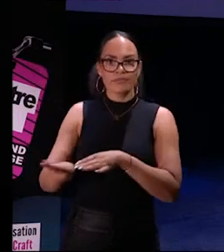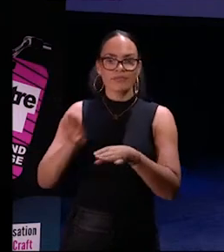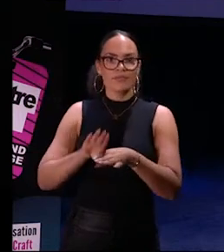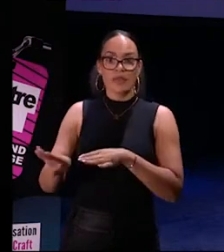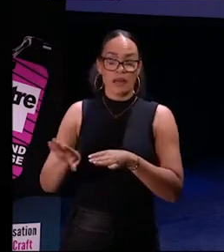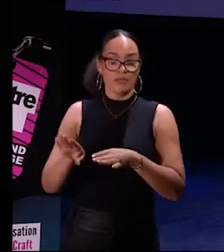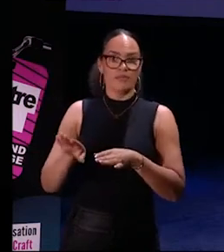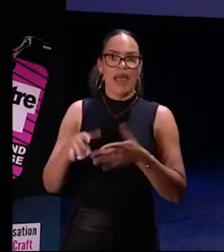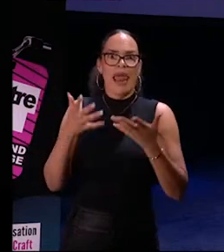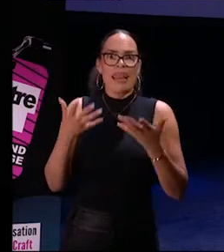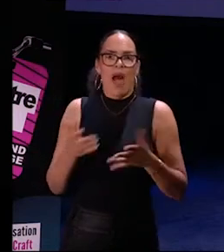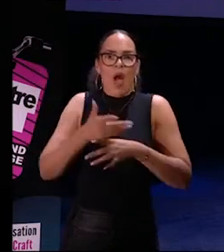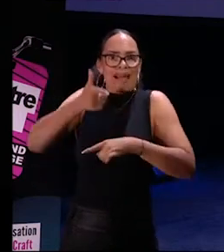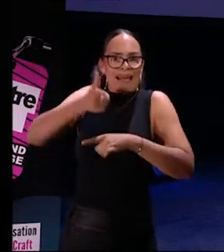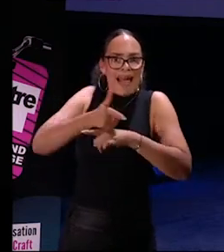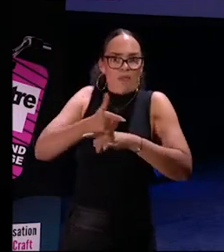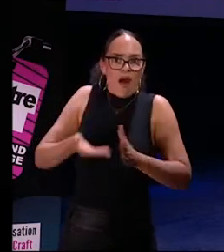Now you've got to incorporate camera rehearsals,